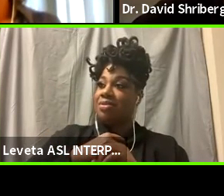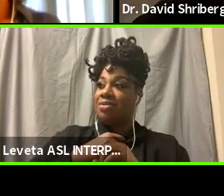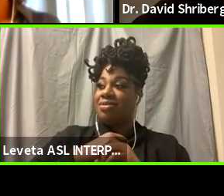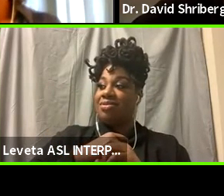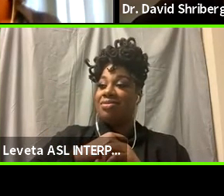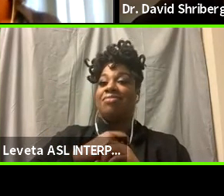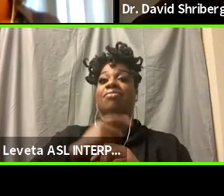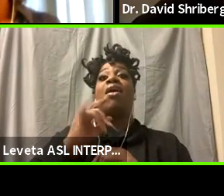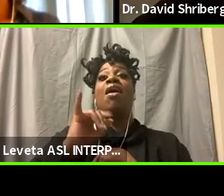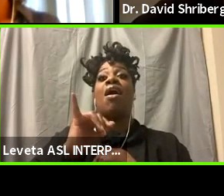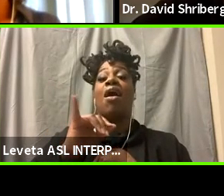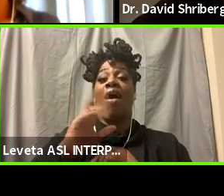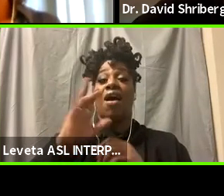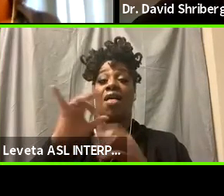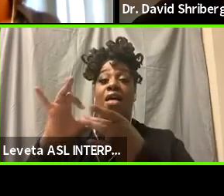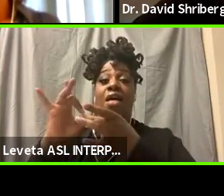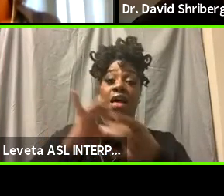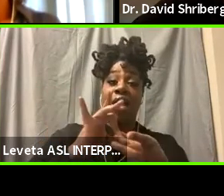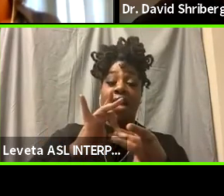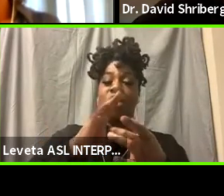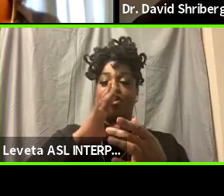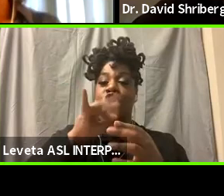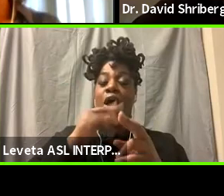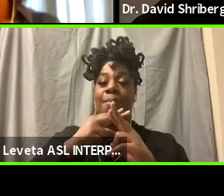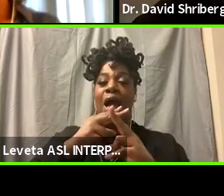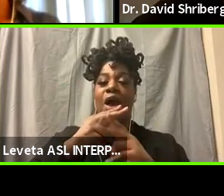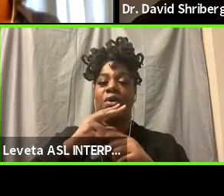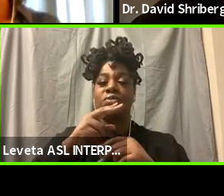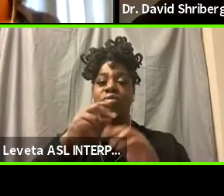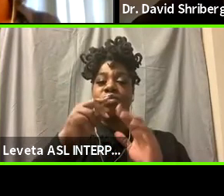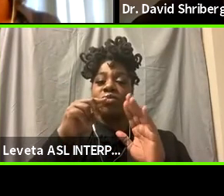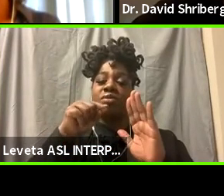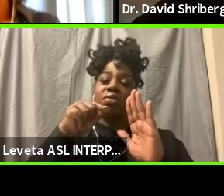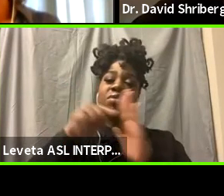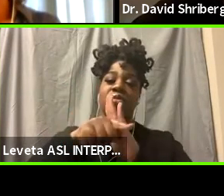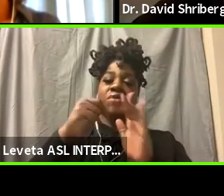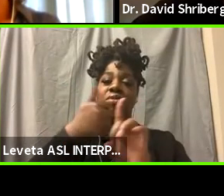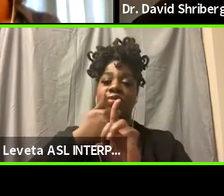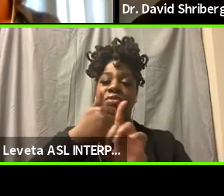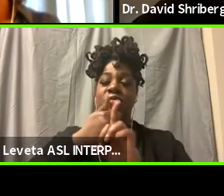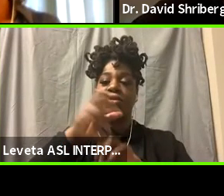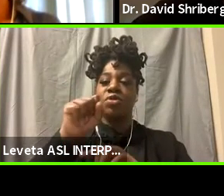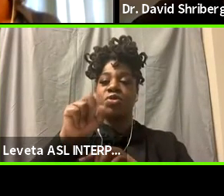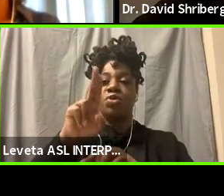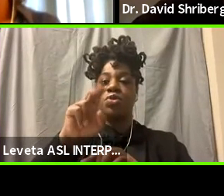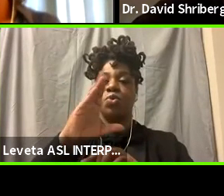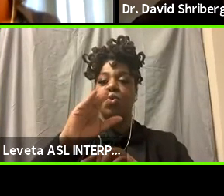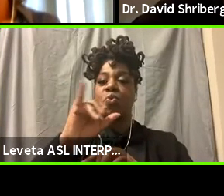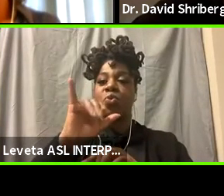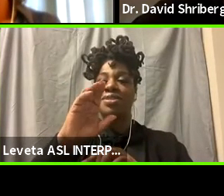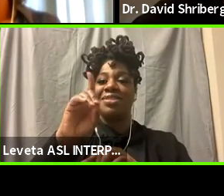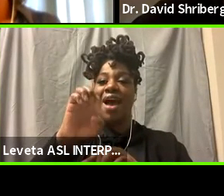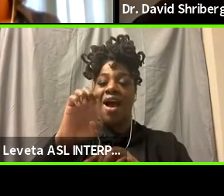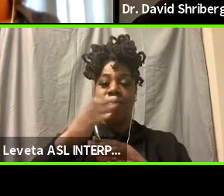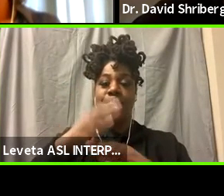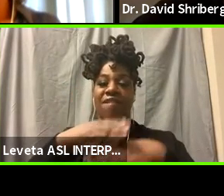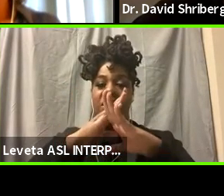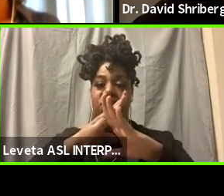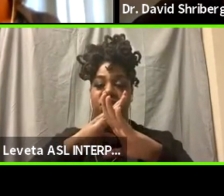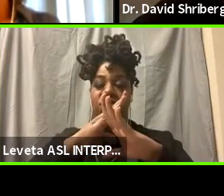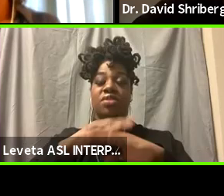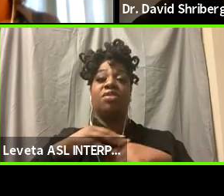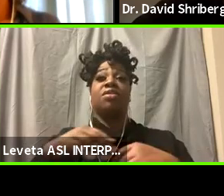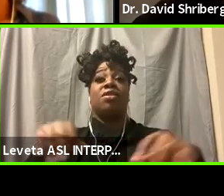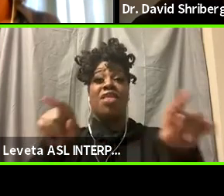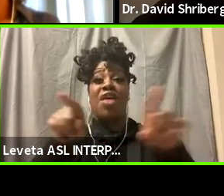suicide prevention? Isn't Romeo and Juliet an awesome opportunity to talk about conflict management